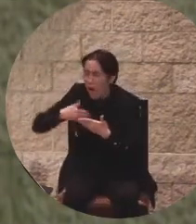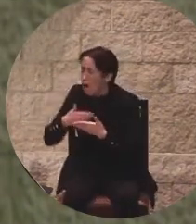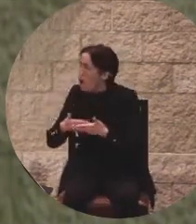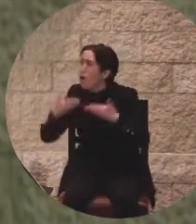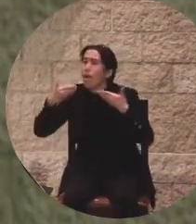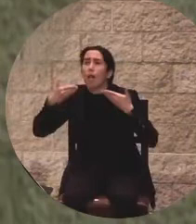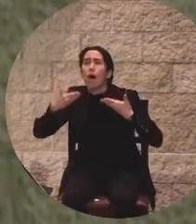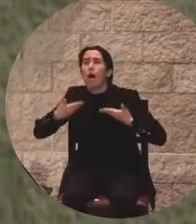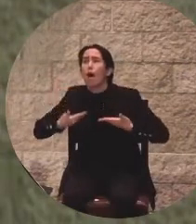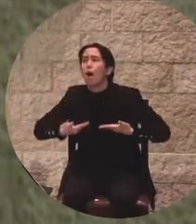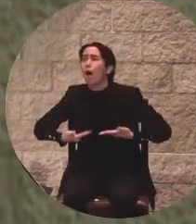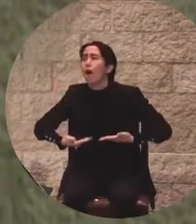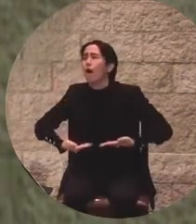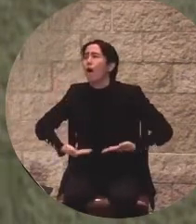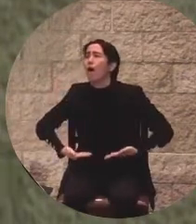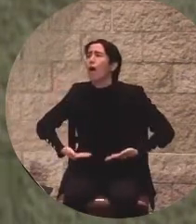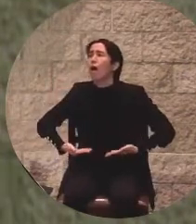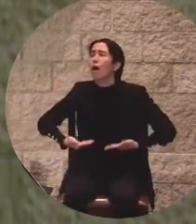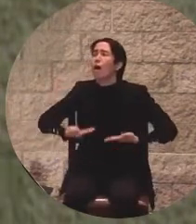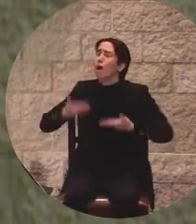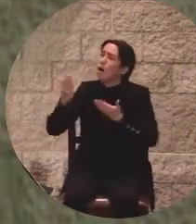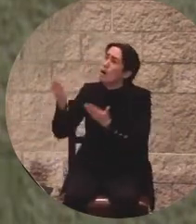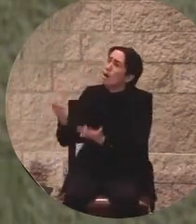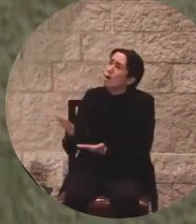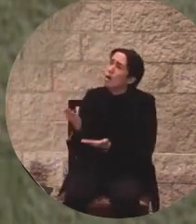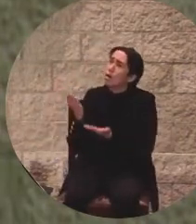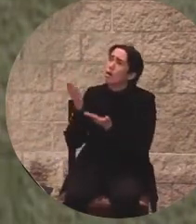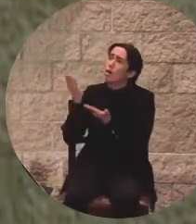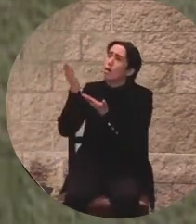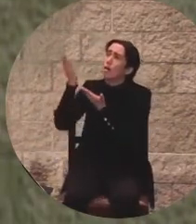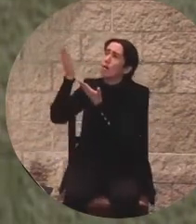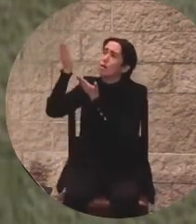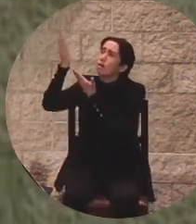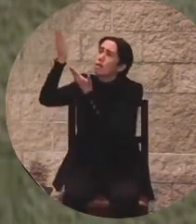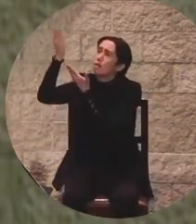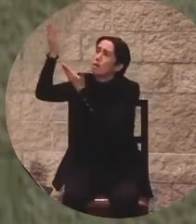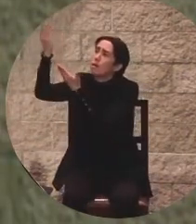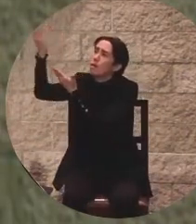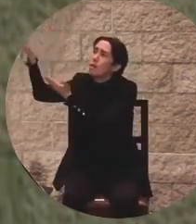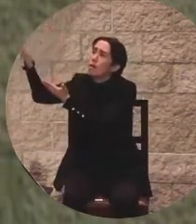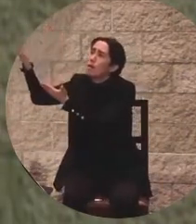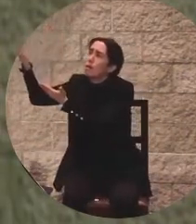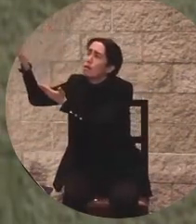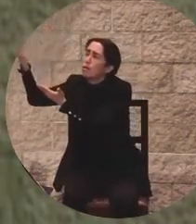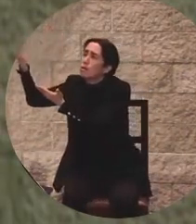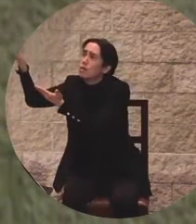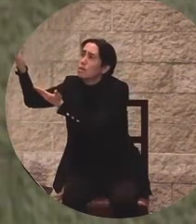I offer all I am